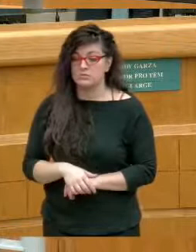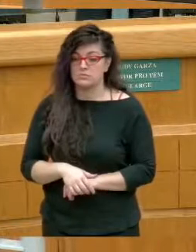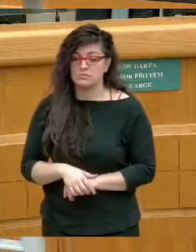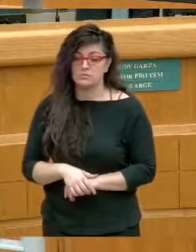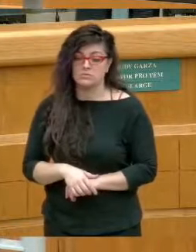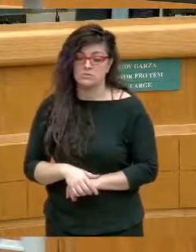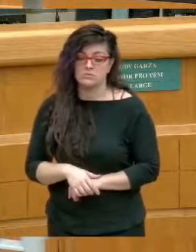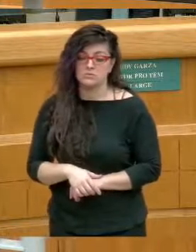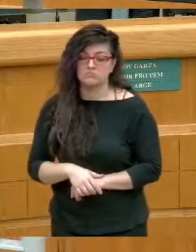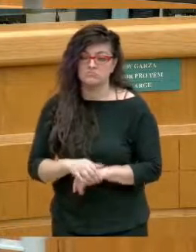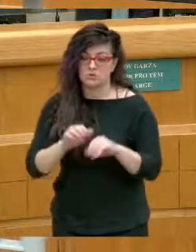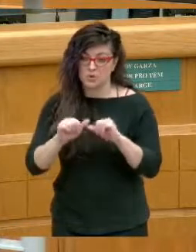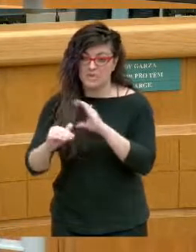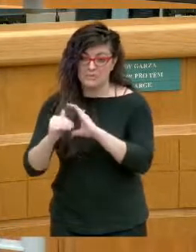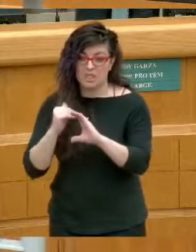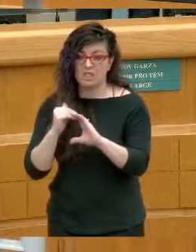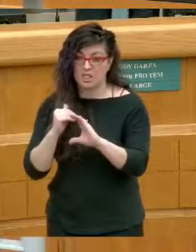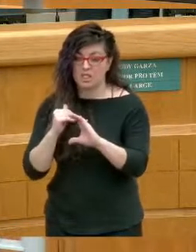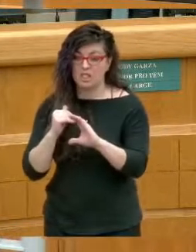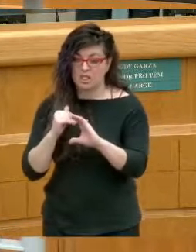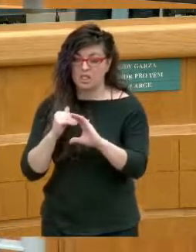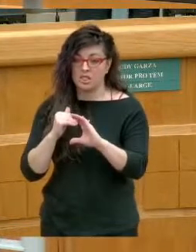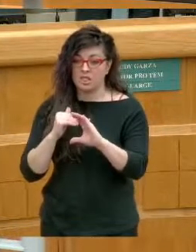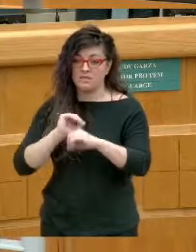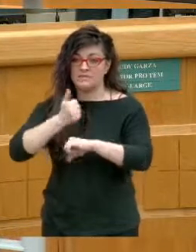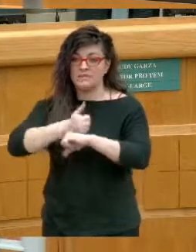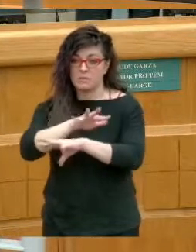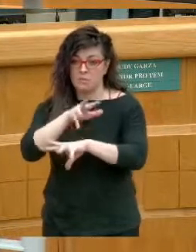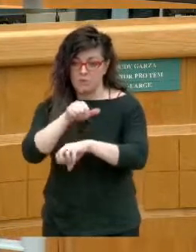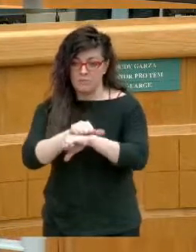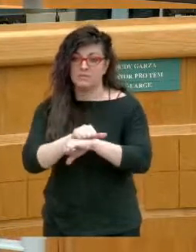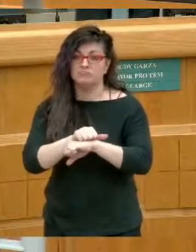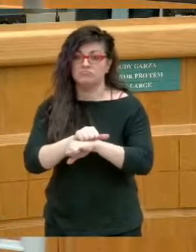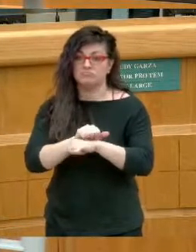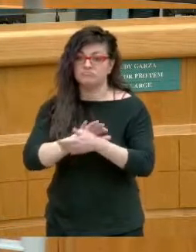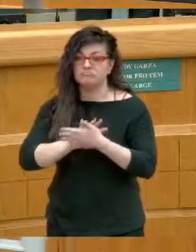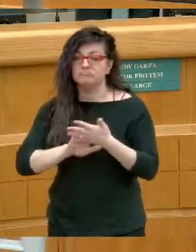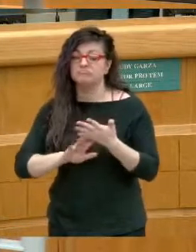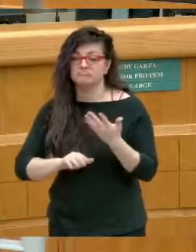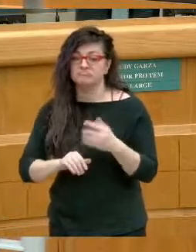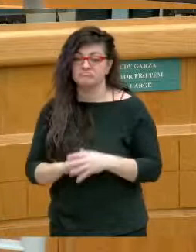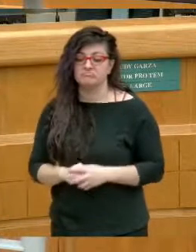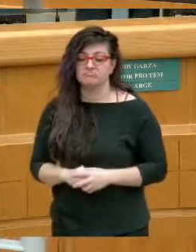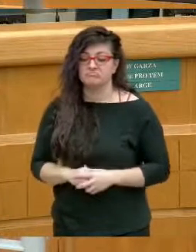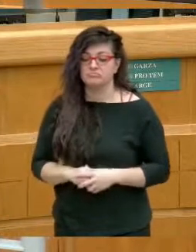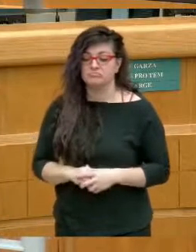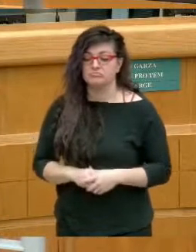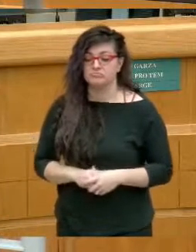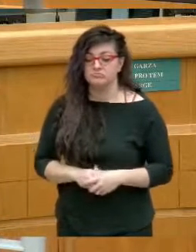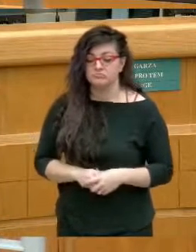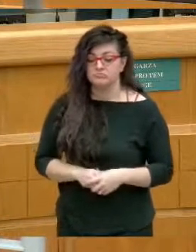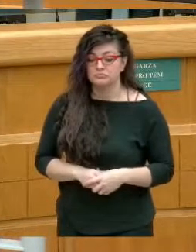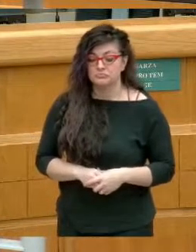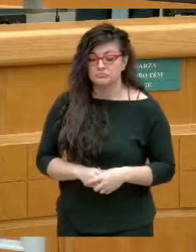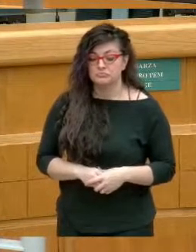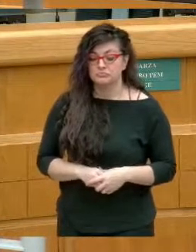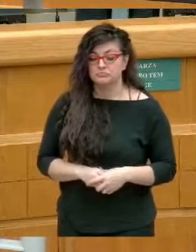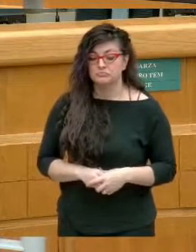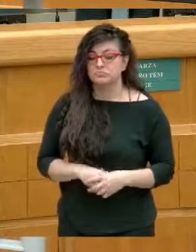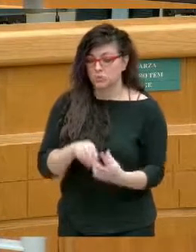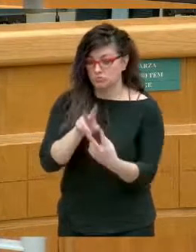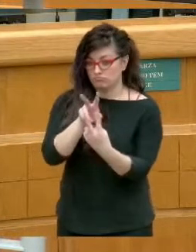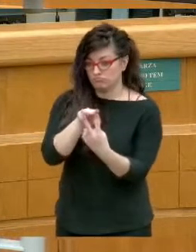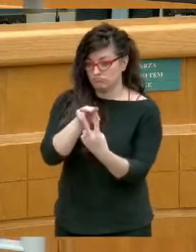TXCOVIDTEST.org. You can email to set up the appointment and take care of other business that you'd otherwise take care of over the phone. Okay, so those are